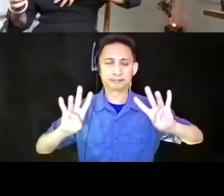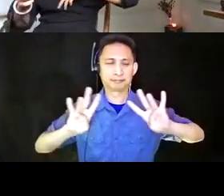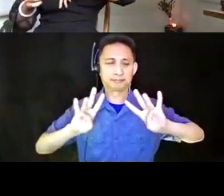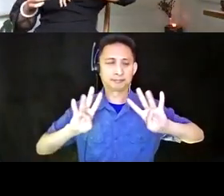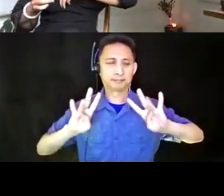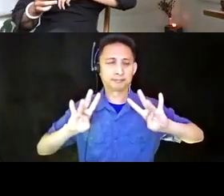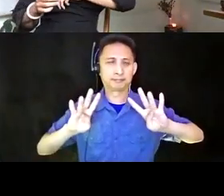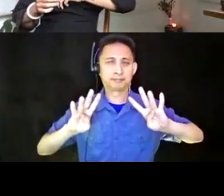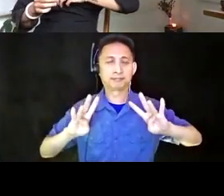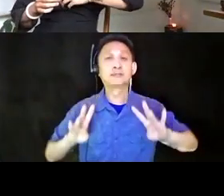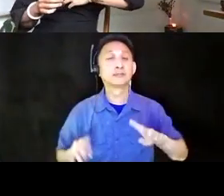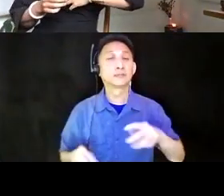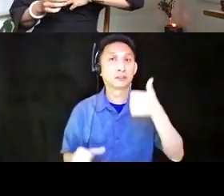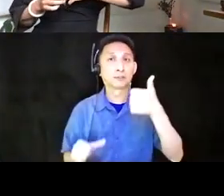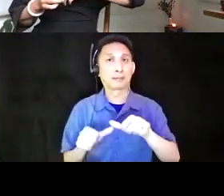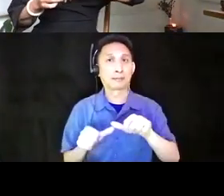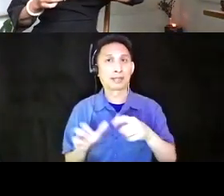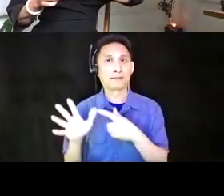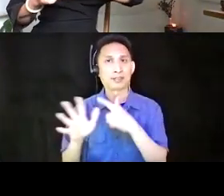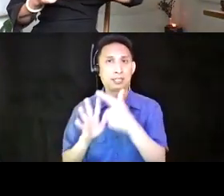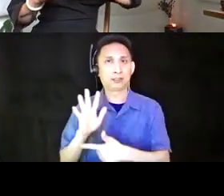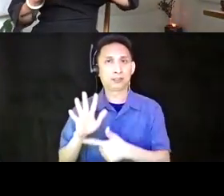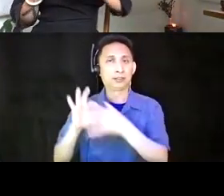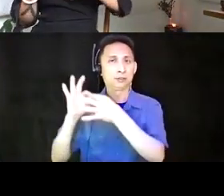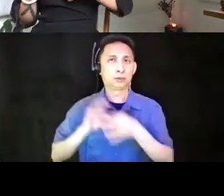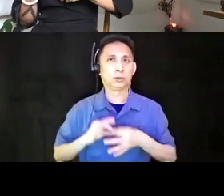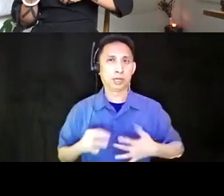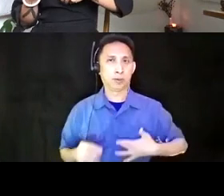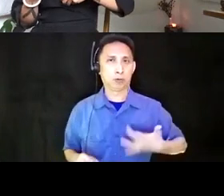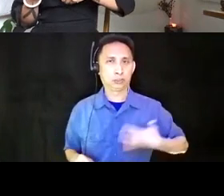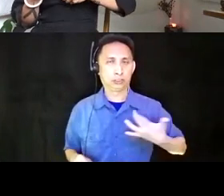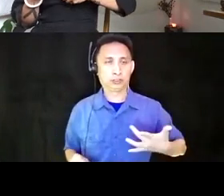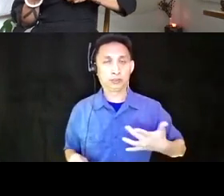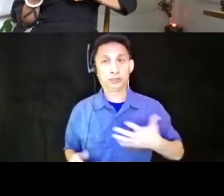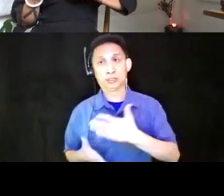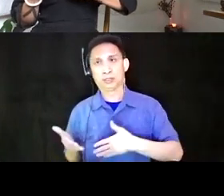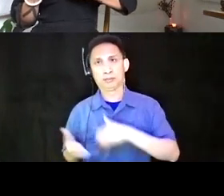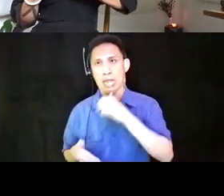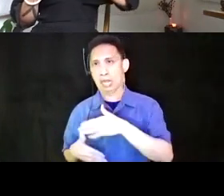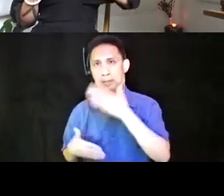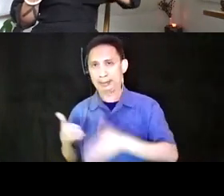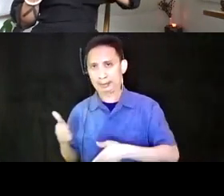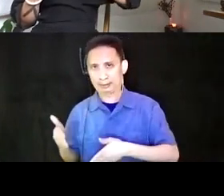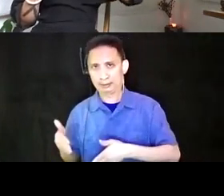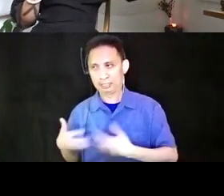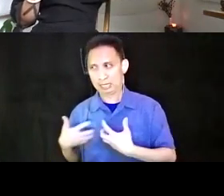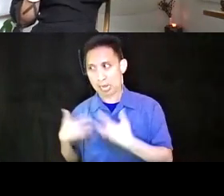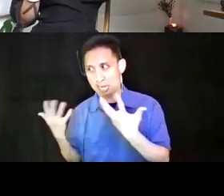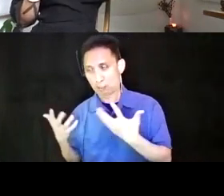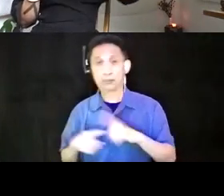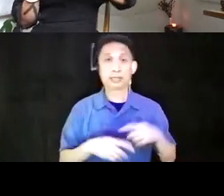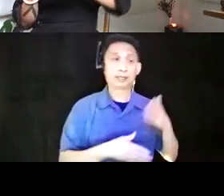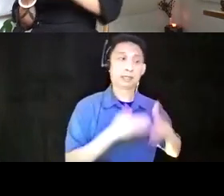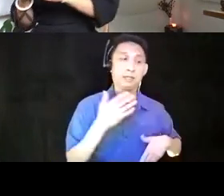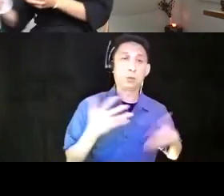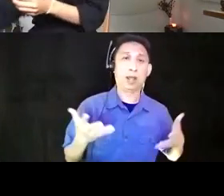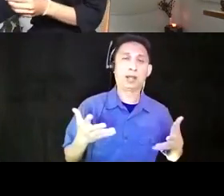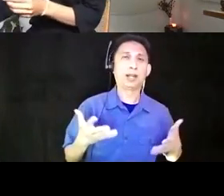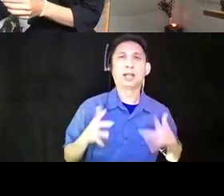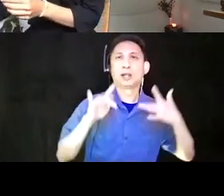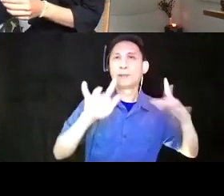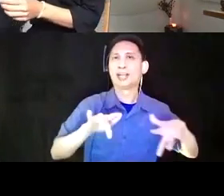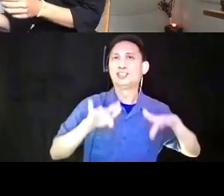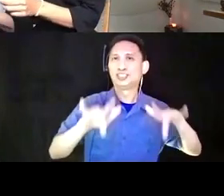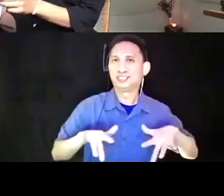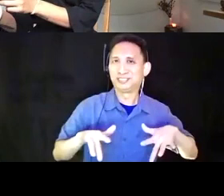to emotions, both ones we might say are incomplete, such as anger, and then the complete one's compassion. So as we do